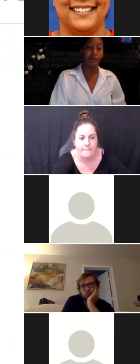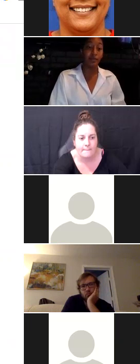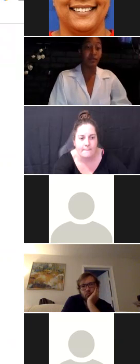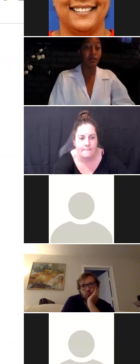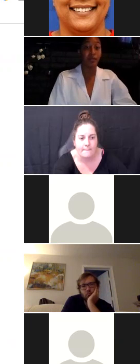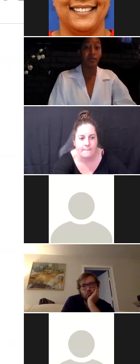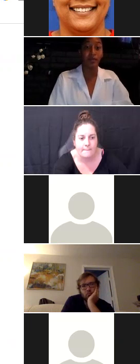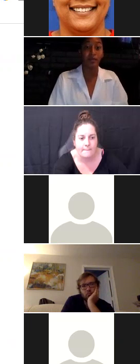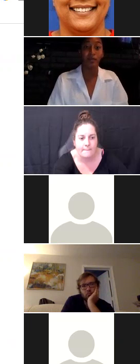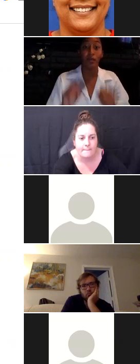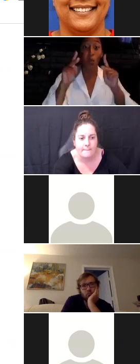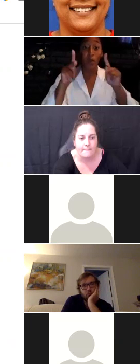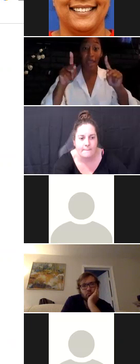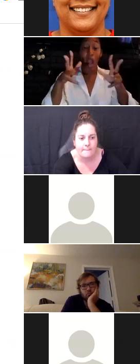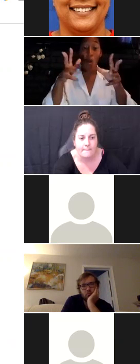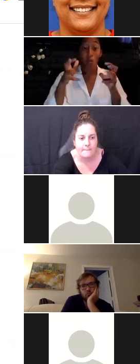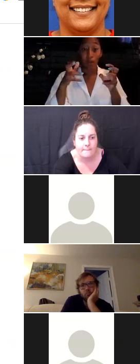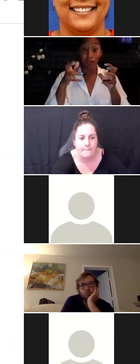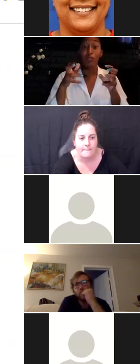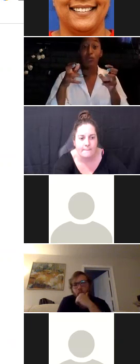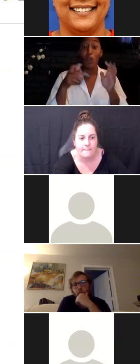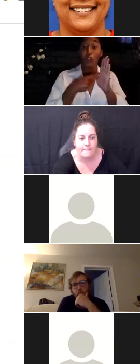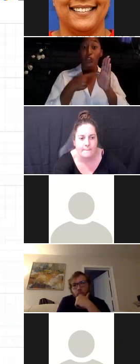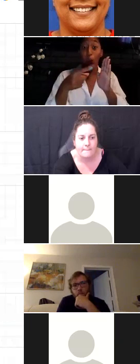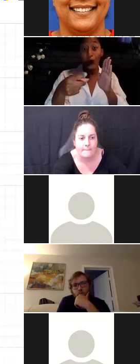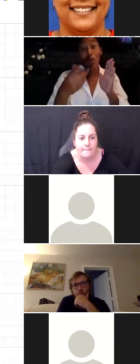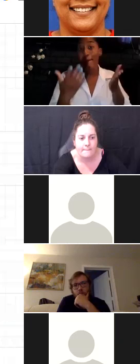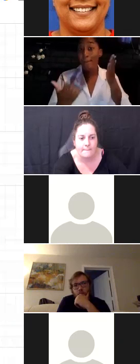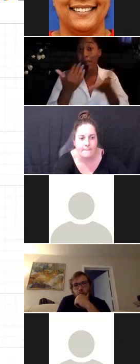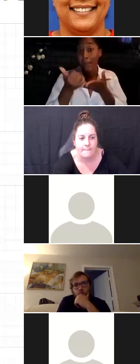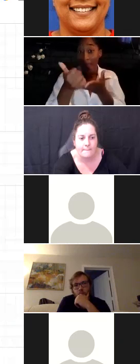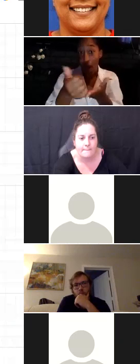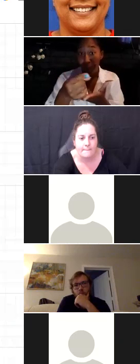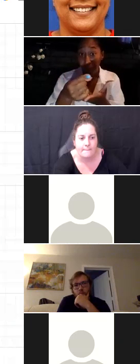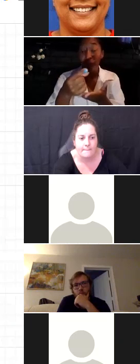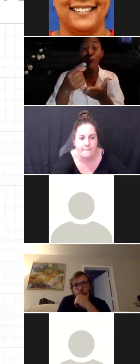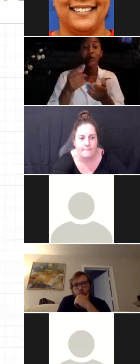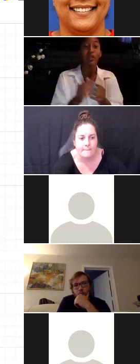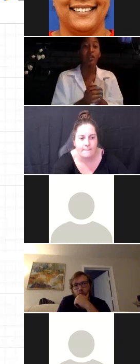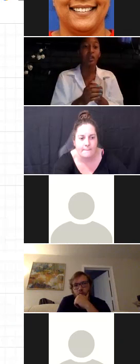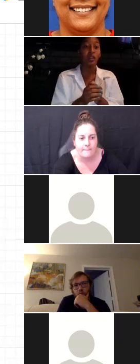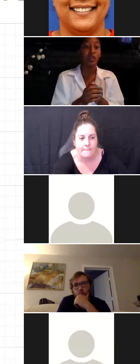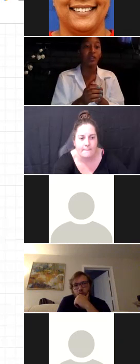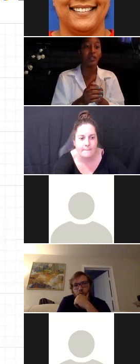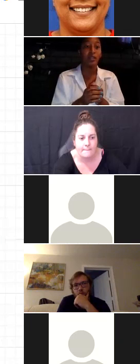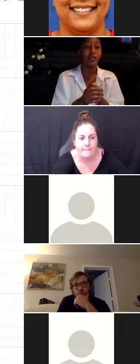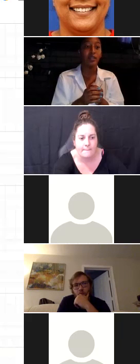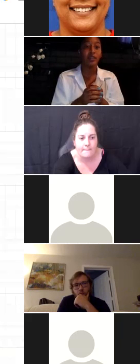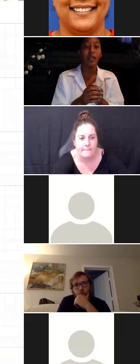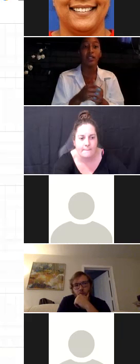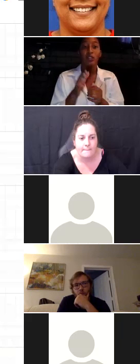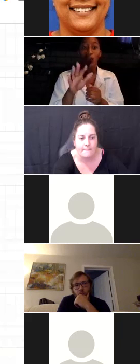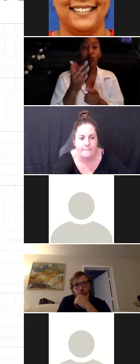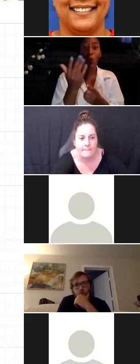So I want to do this for you to help you out a little bit, especially in the problem solving. So indulge me just for a few.